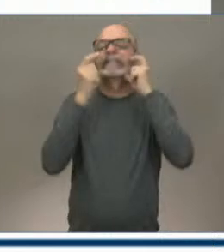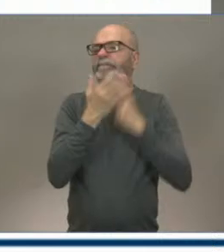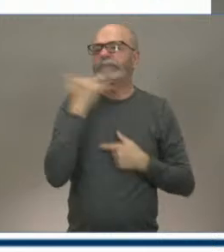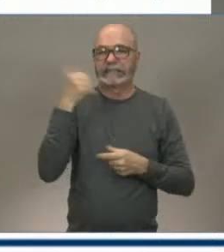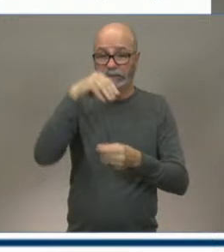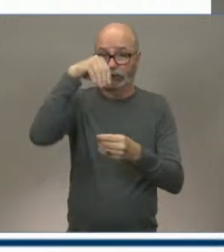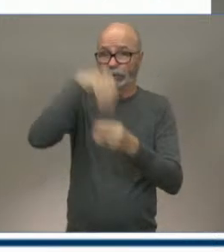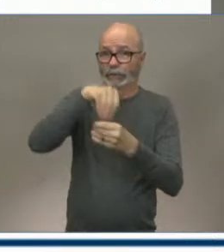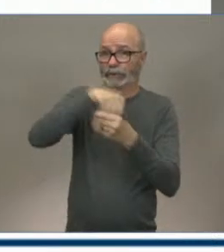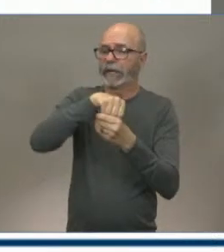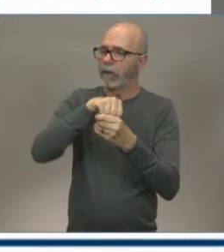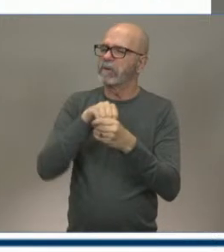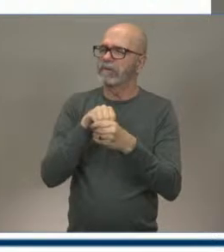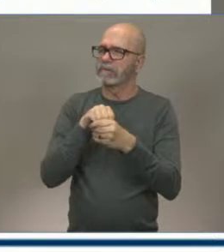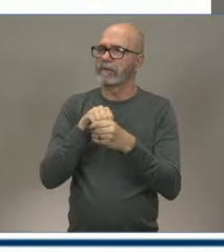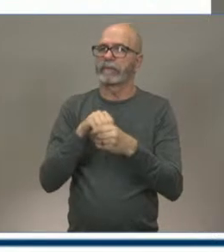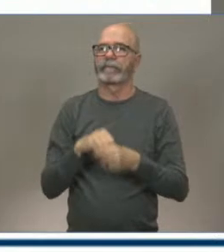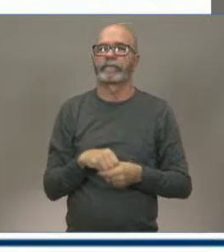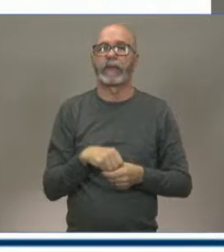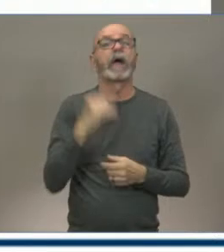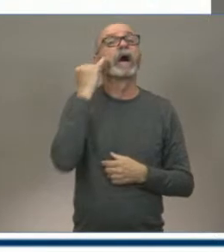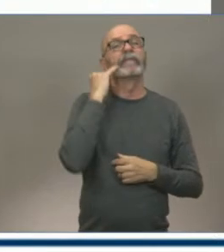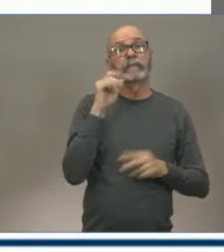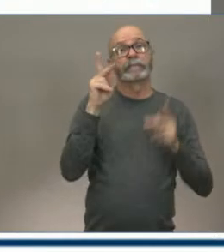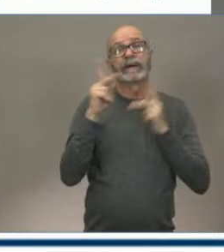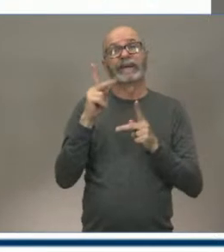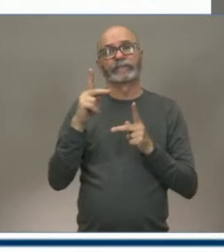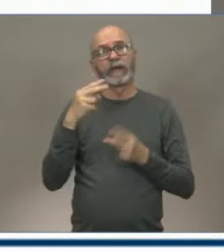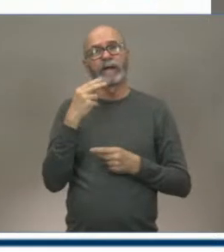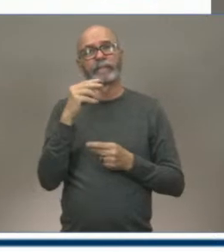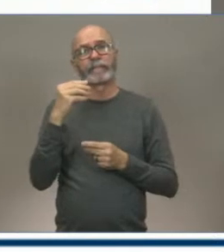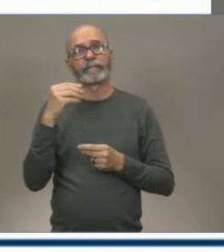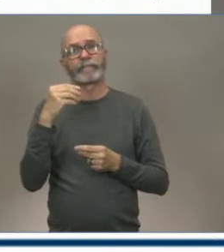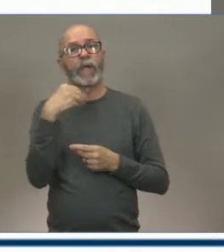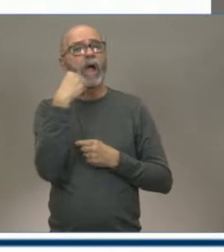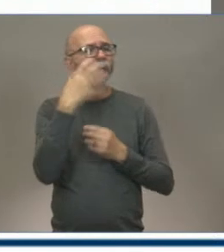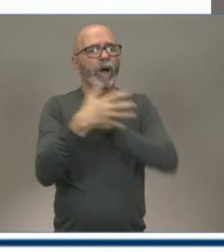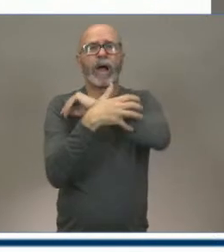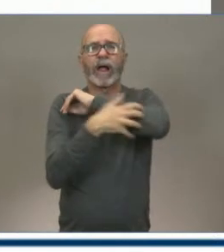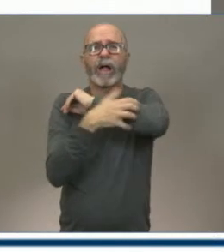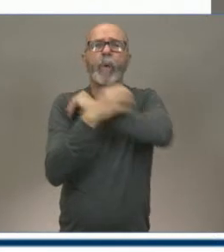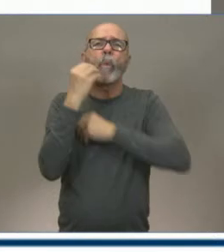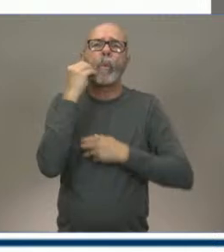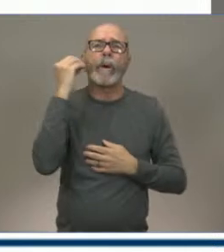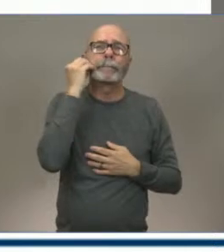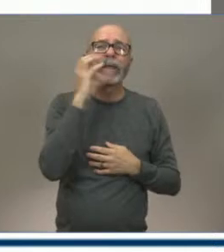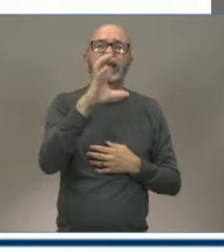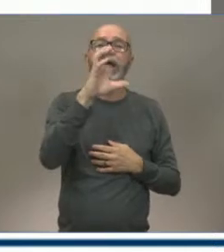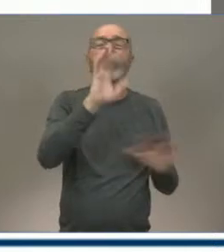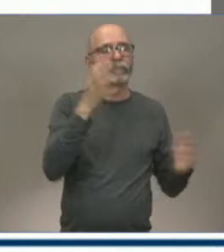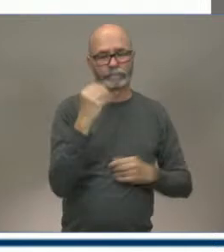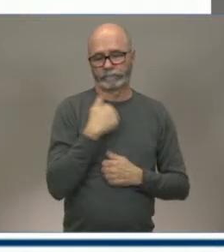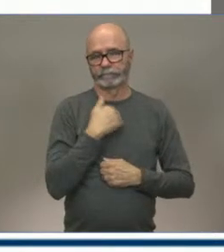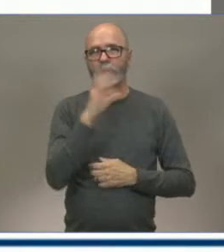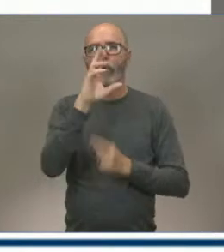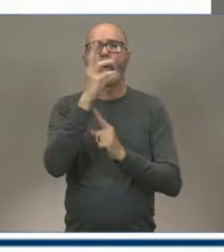care. Home care staff already are required to wear masks when they visit people's homes, but the recipients of home care need to